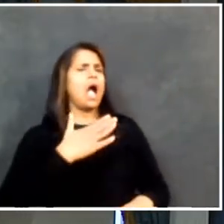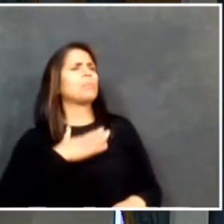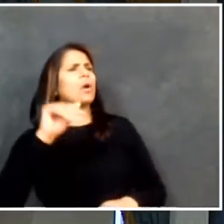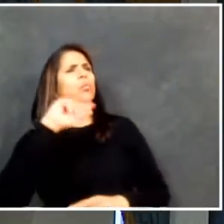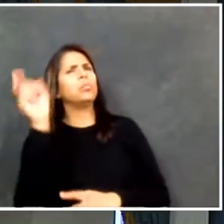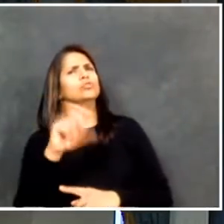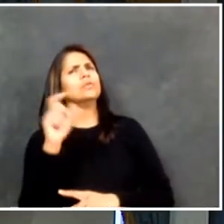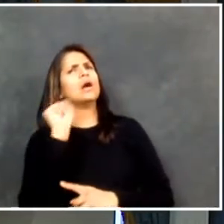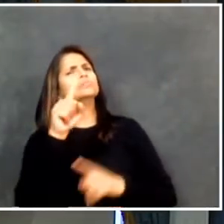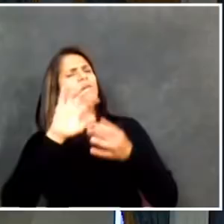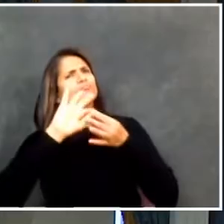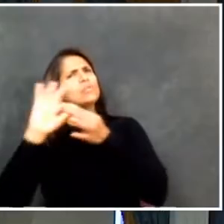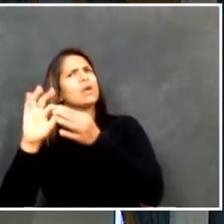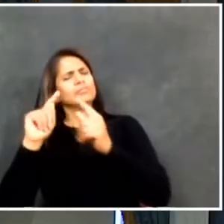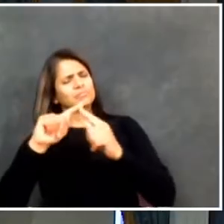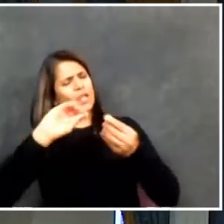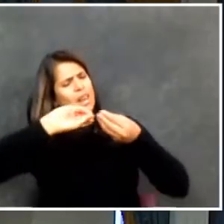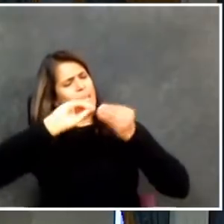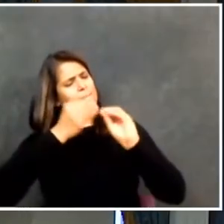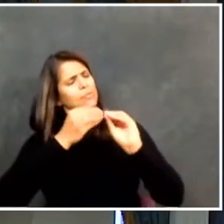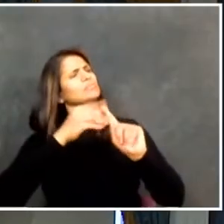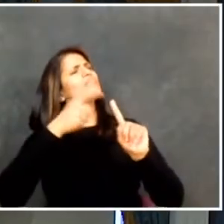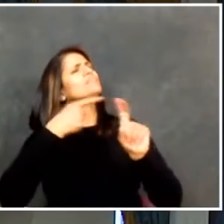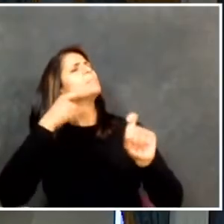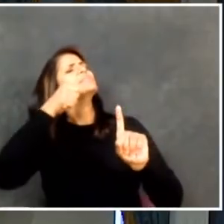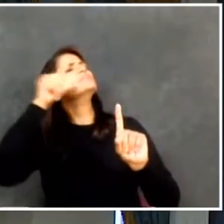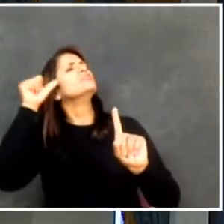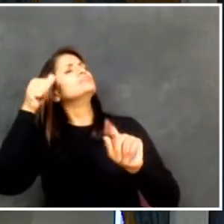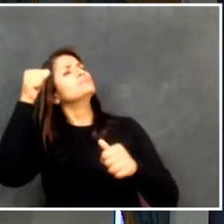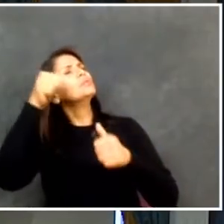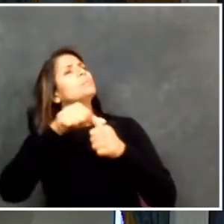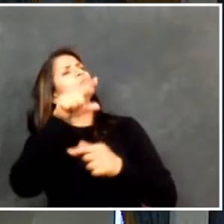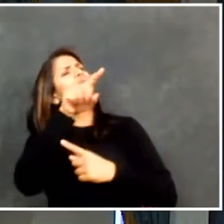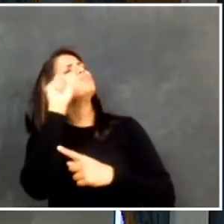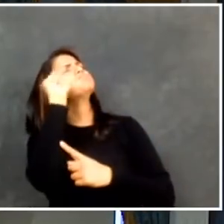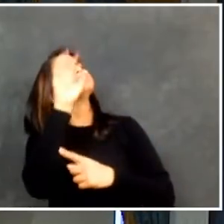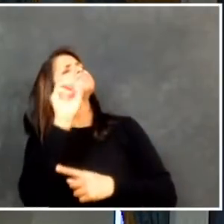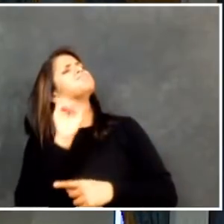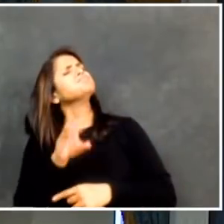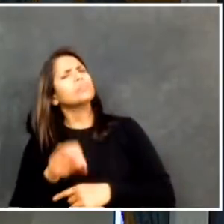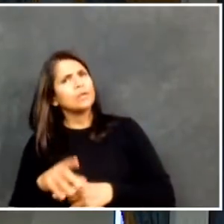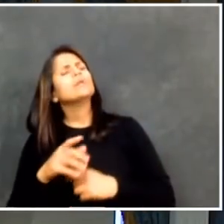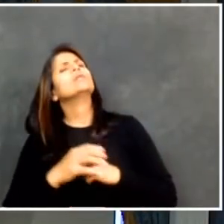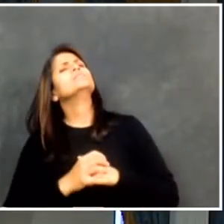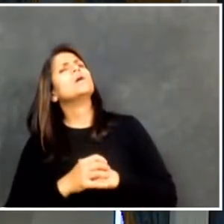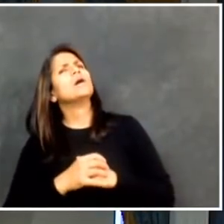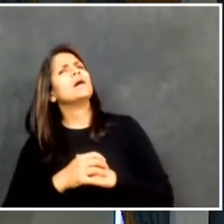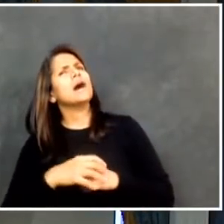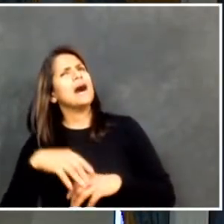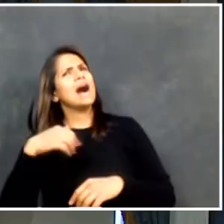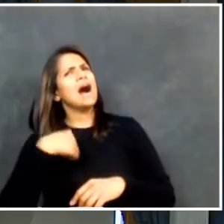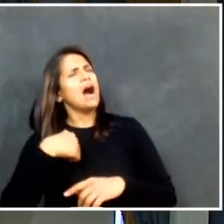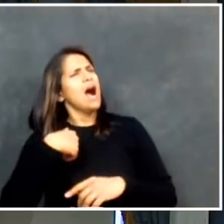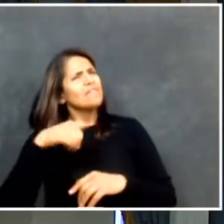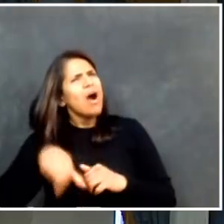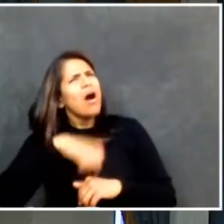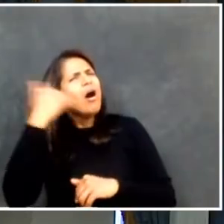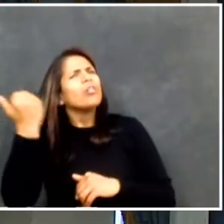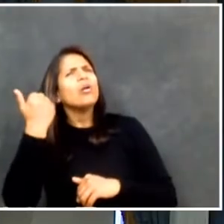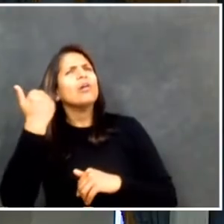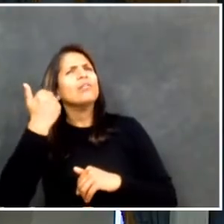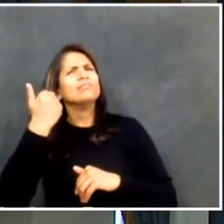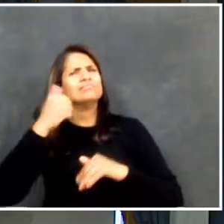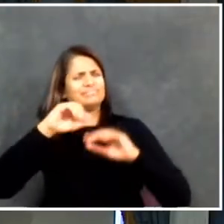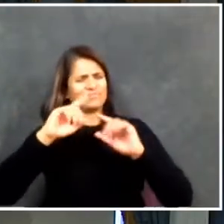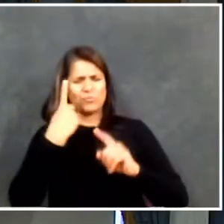yesterday. There's an additional number in the data set that the city released. It's a little over